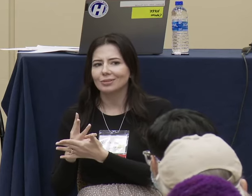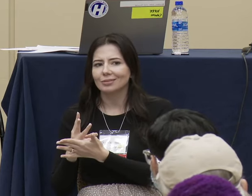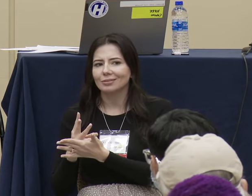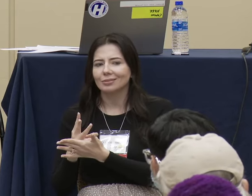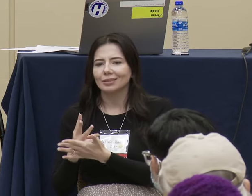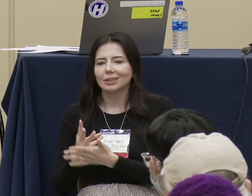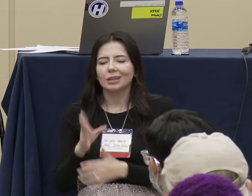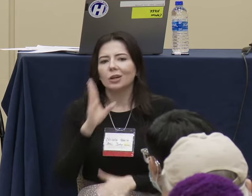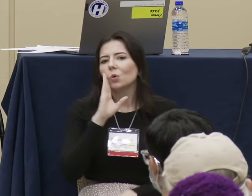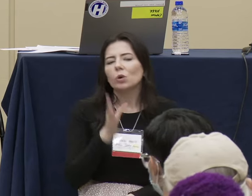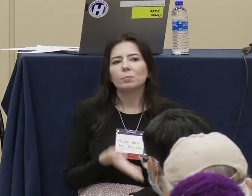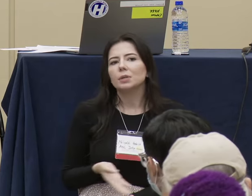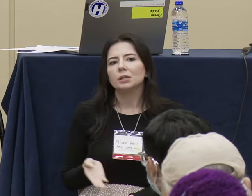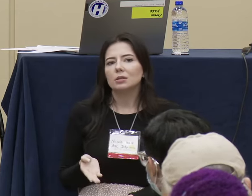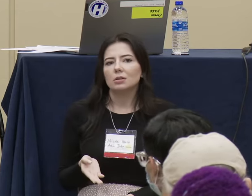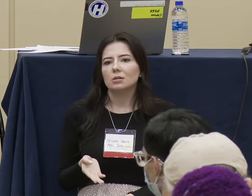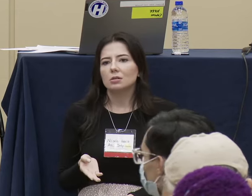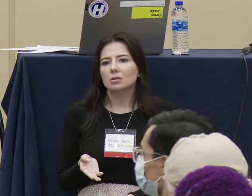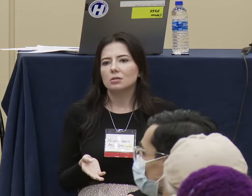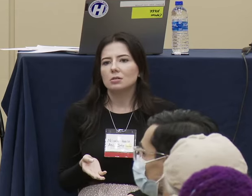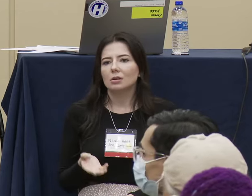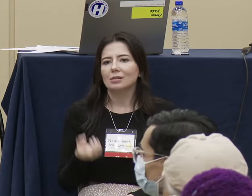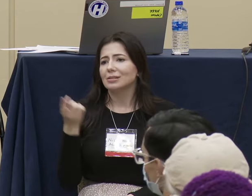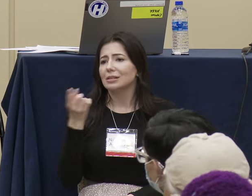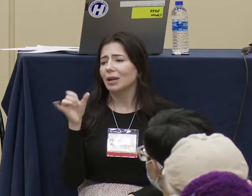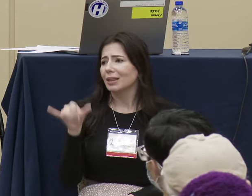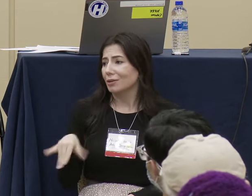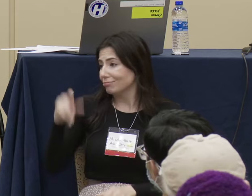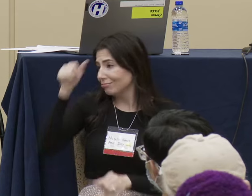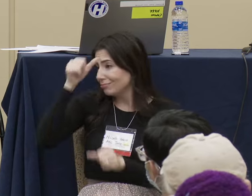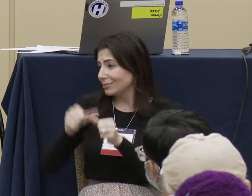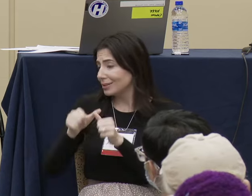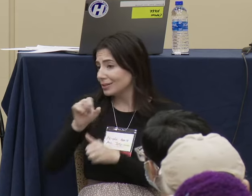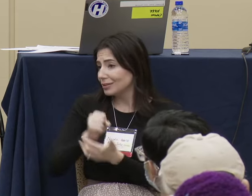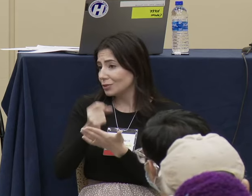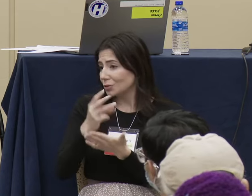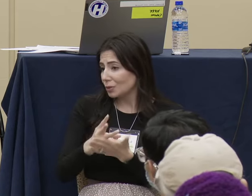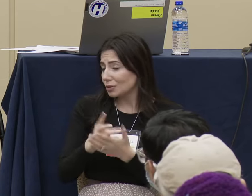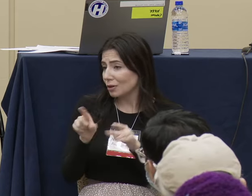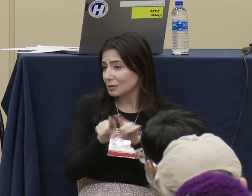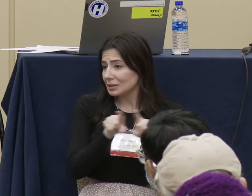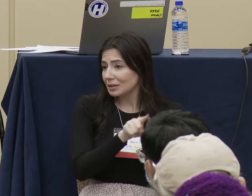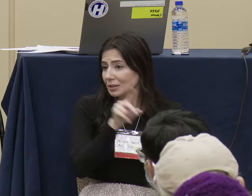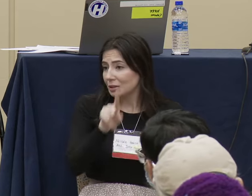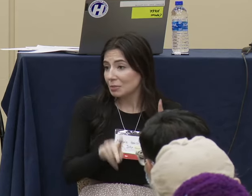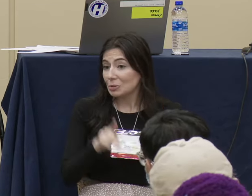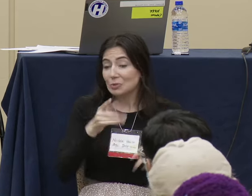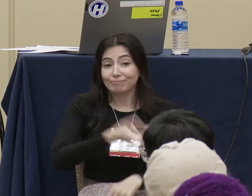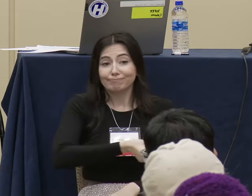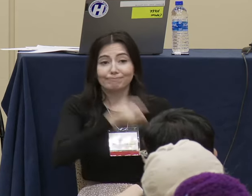It's going to be, somebody of that nature. But remember that social workers are also the people that can take away your kids.